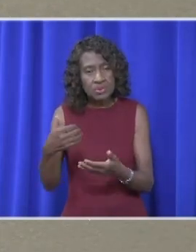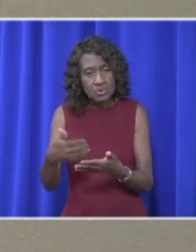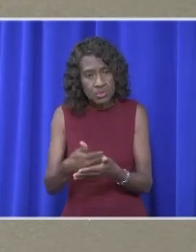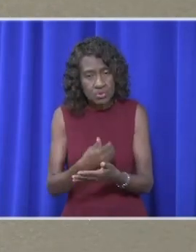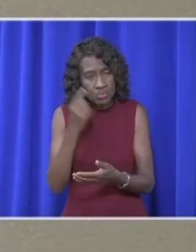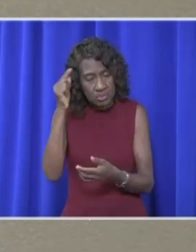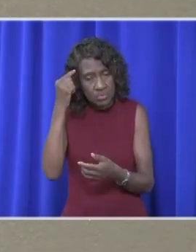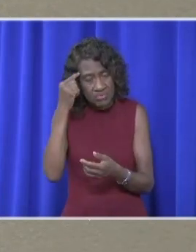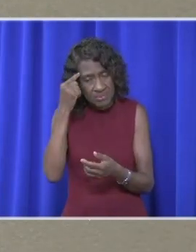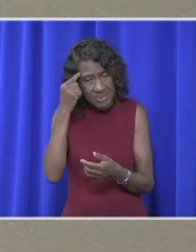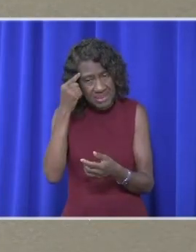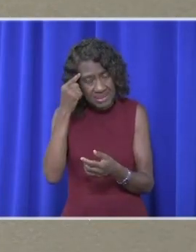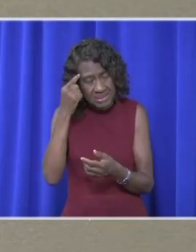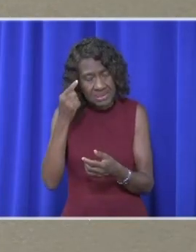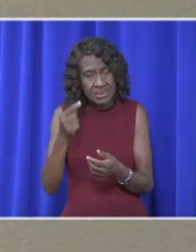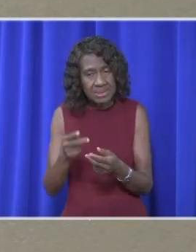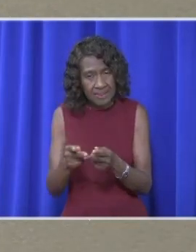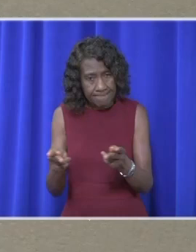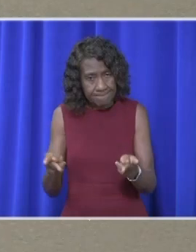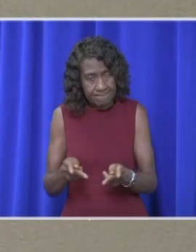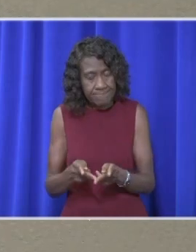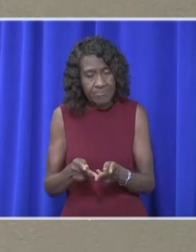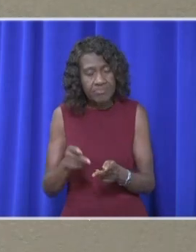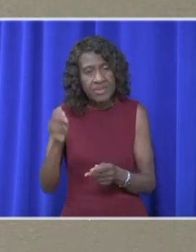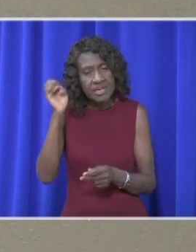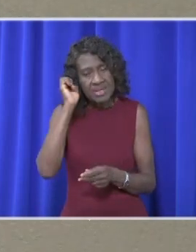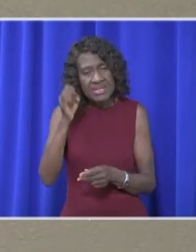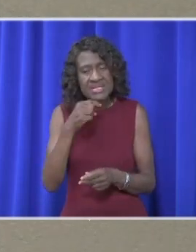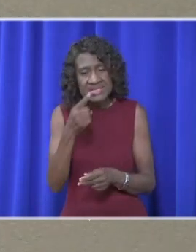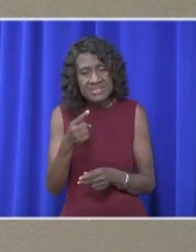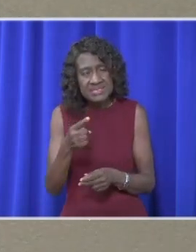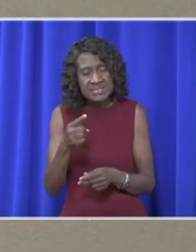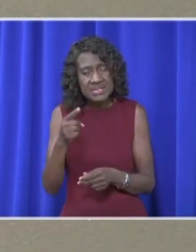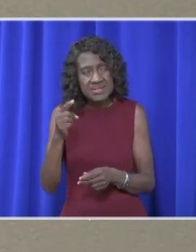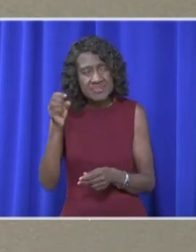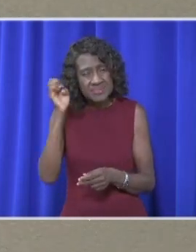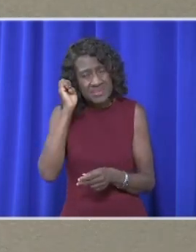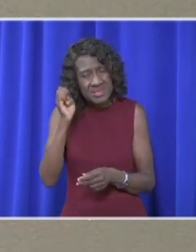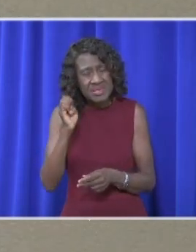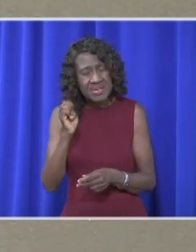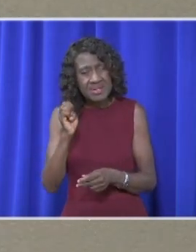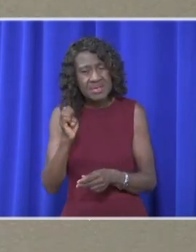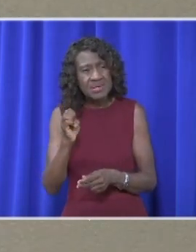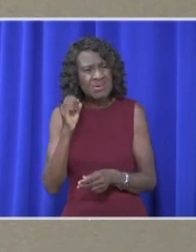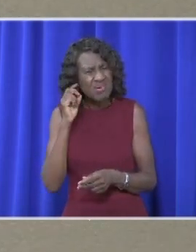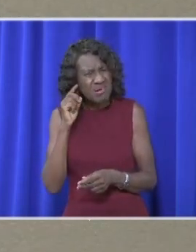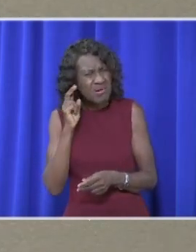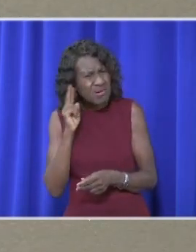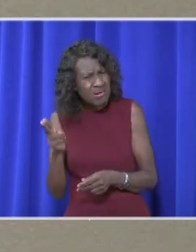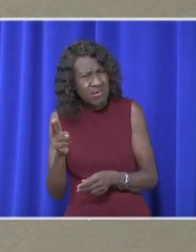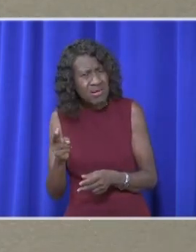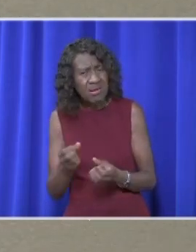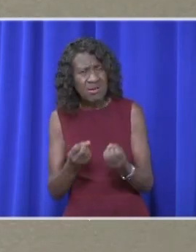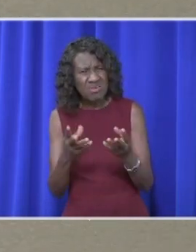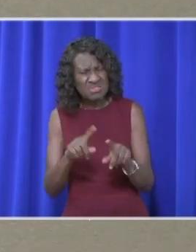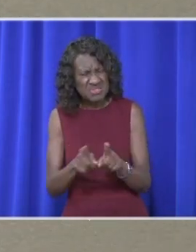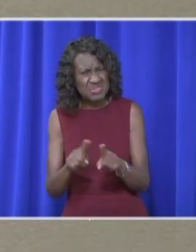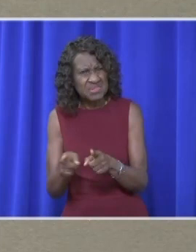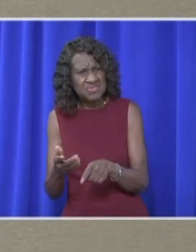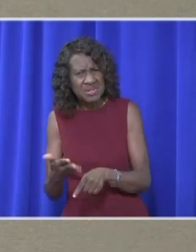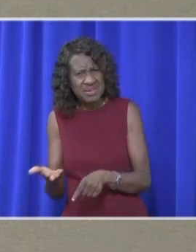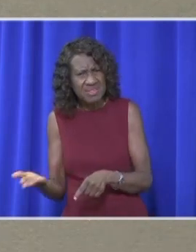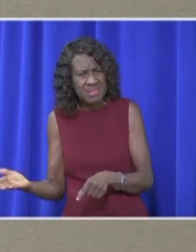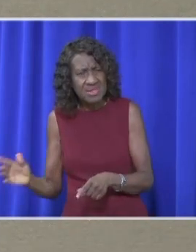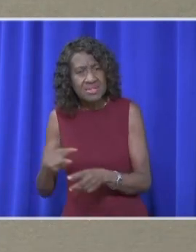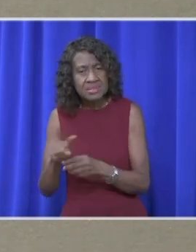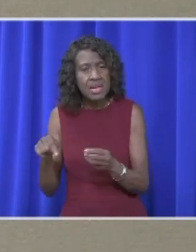discontinued. I would like to reassure all of the recipients that these rumors are false, and I can confirm that the PAC